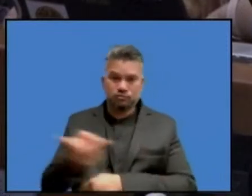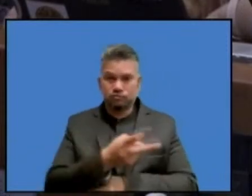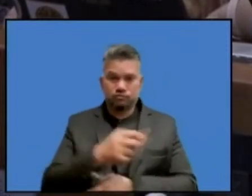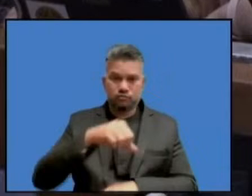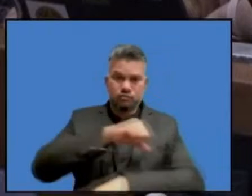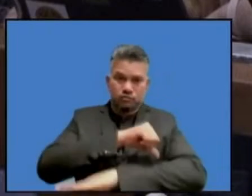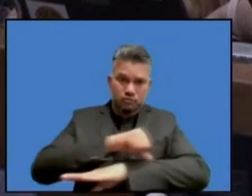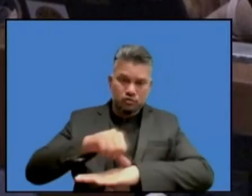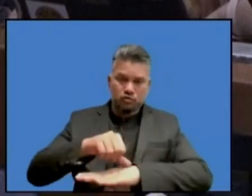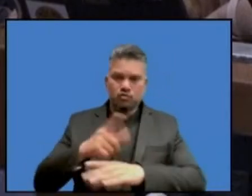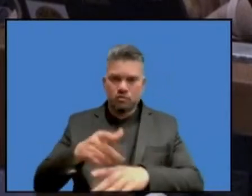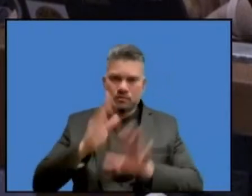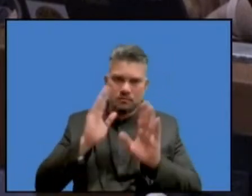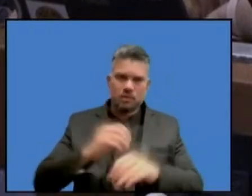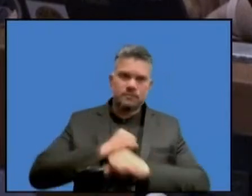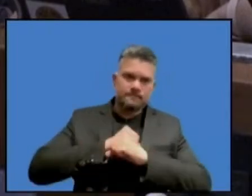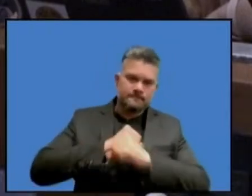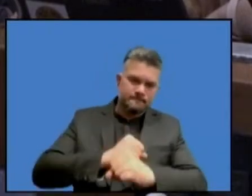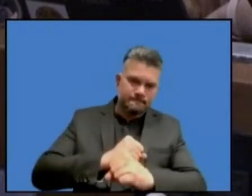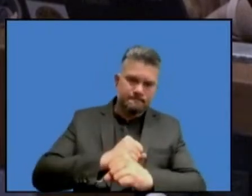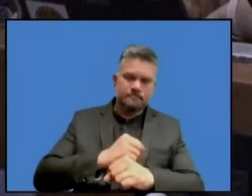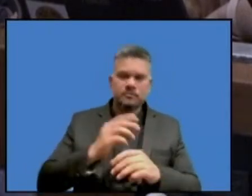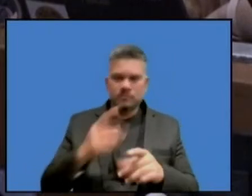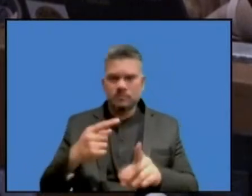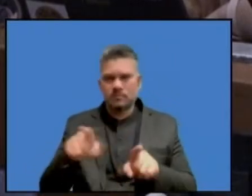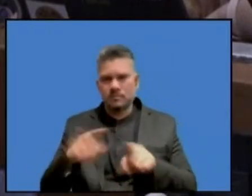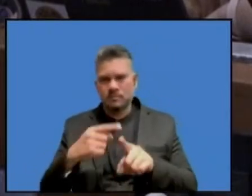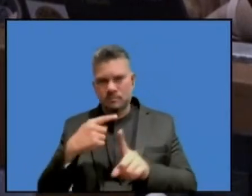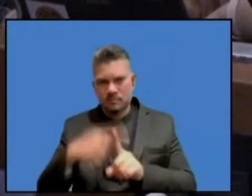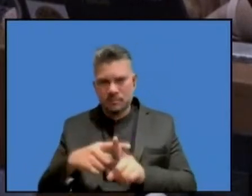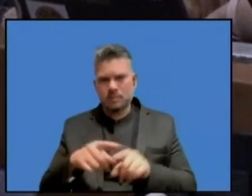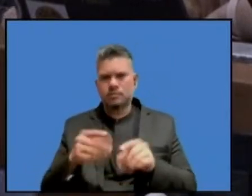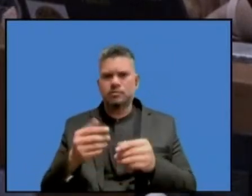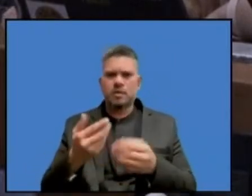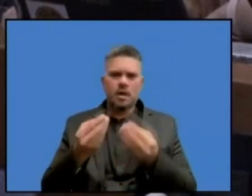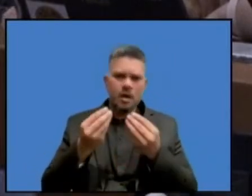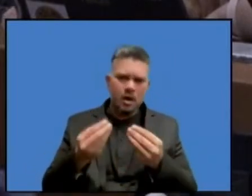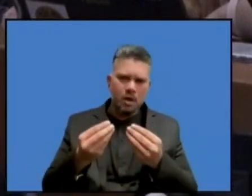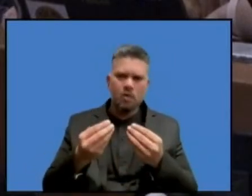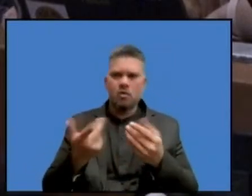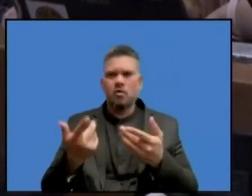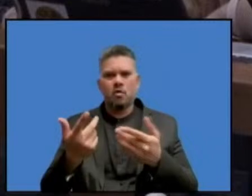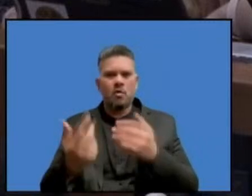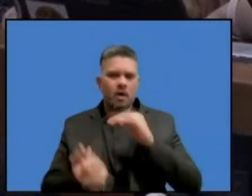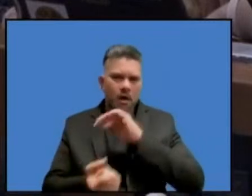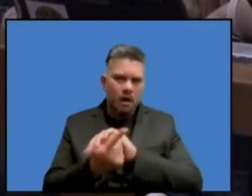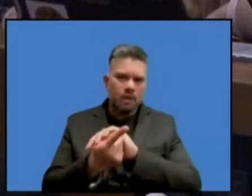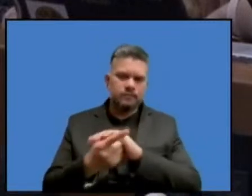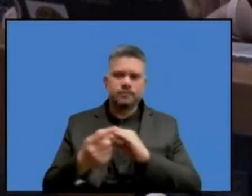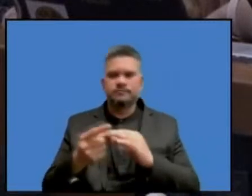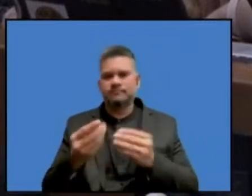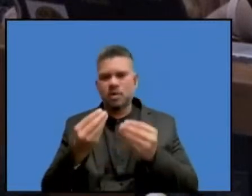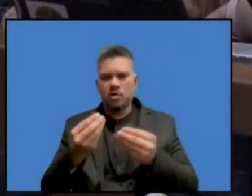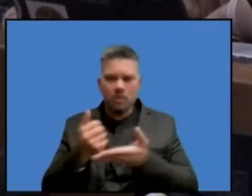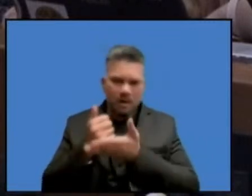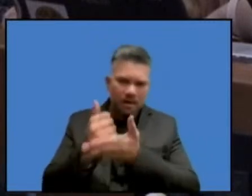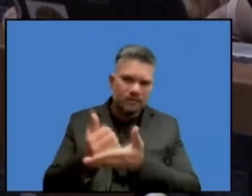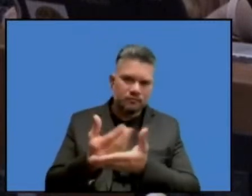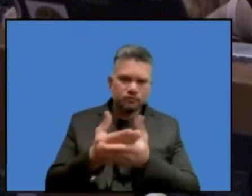mechanism for prevention, treatment, and repatriation and recovery of victims, which also includes